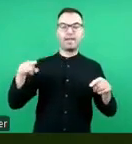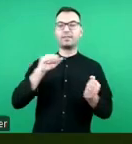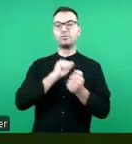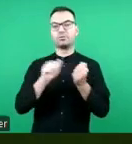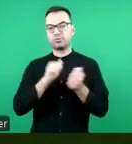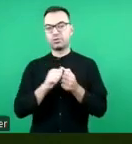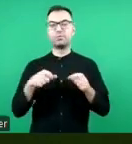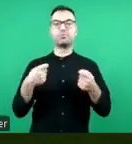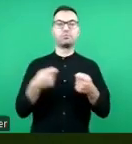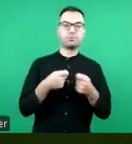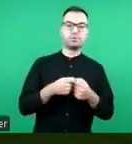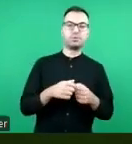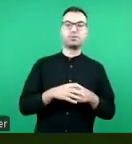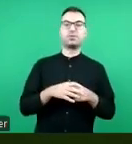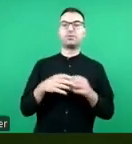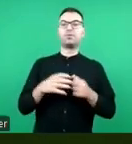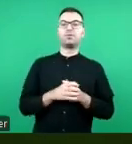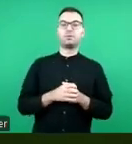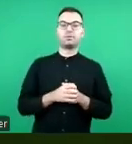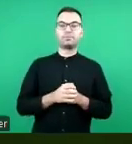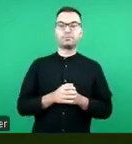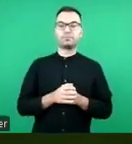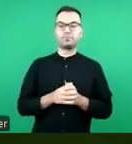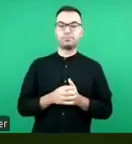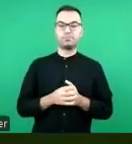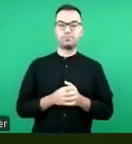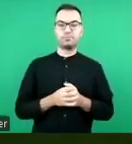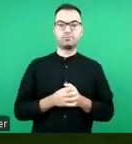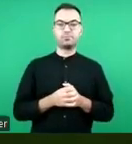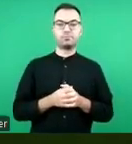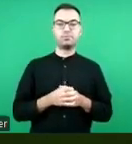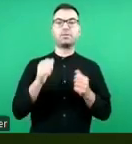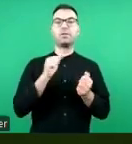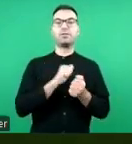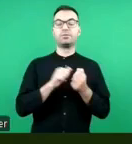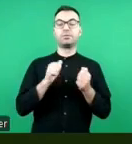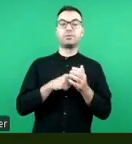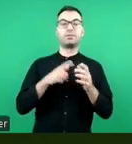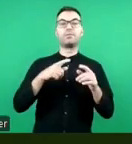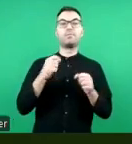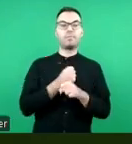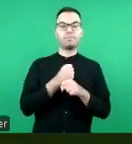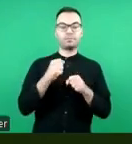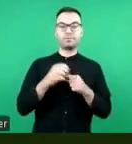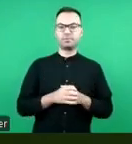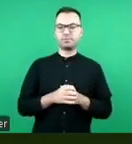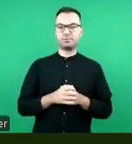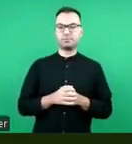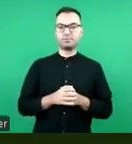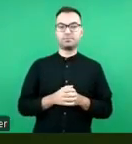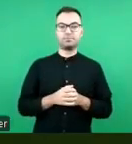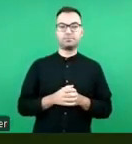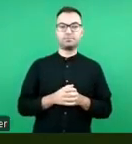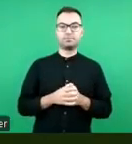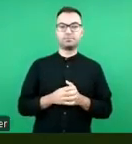disturbance severity, time since the last disturbance, frequency, and the disturbance severity of the maximum disturbances. And